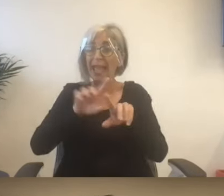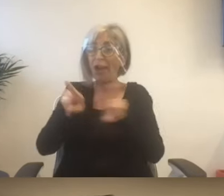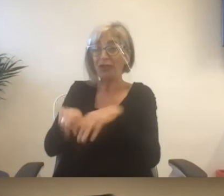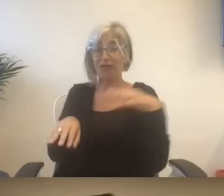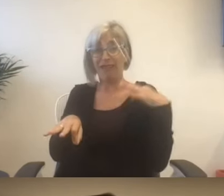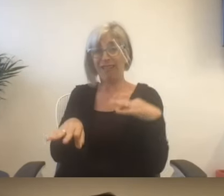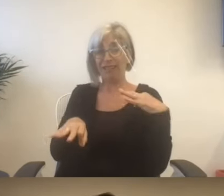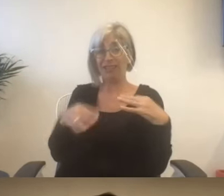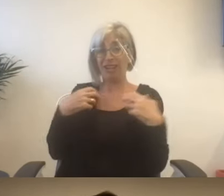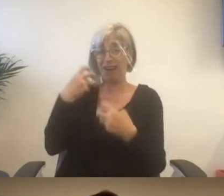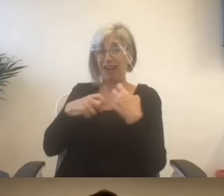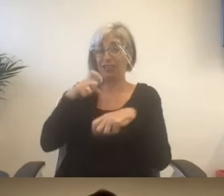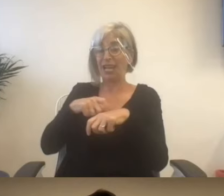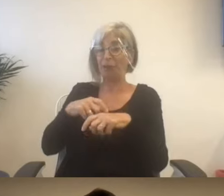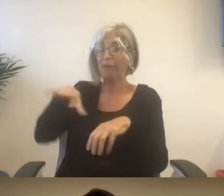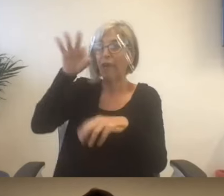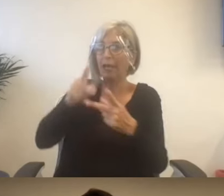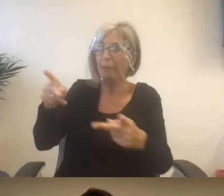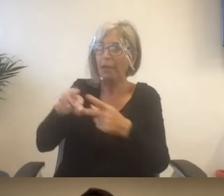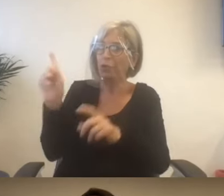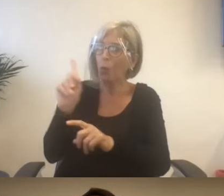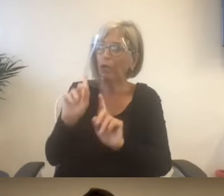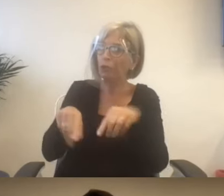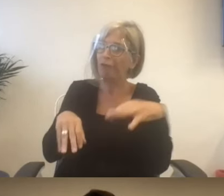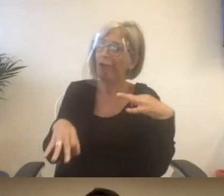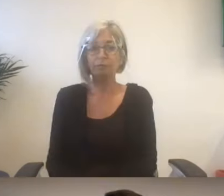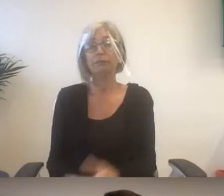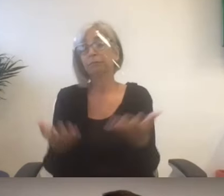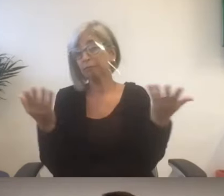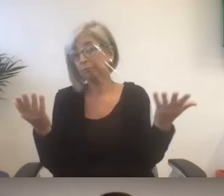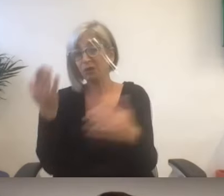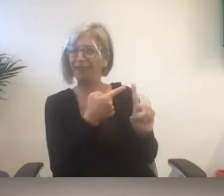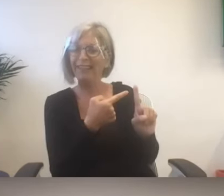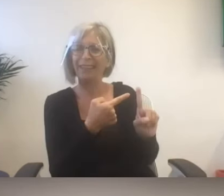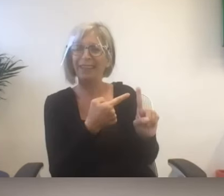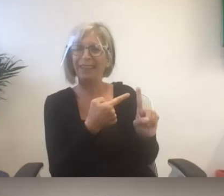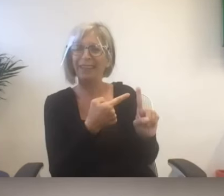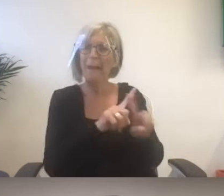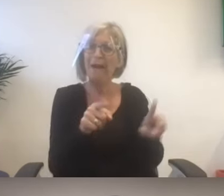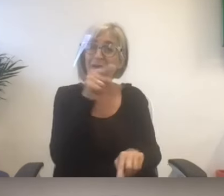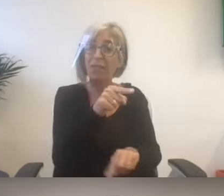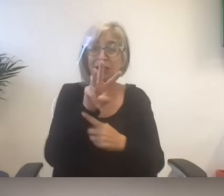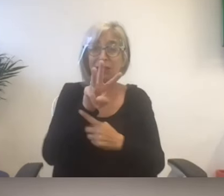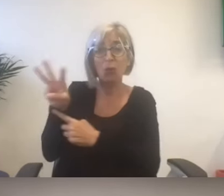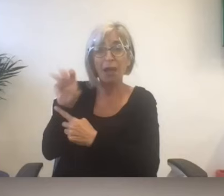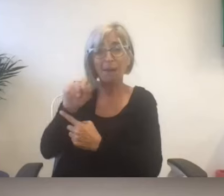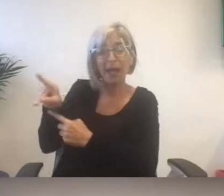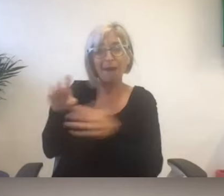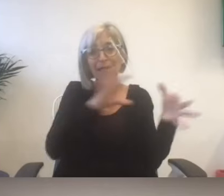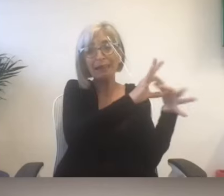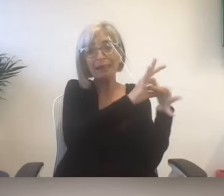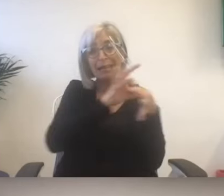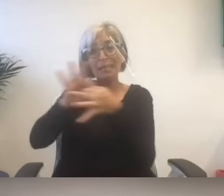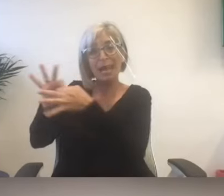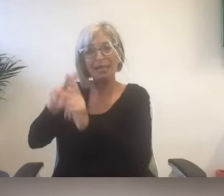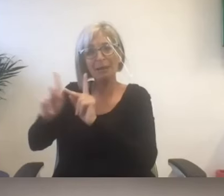to actually volunteer and do the thing. Why should you care? For this web application, connecting more people together